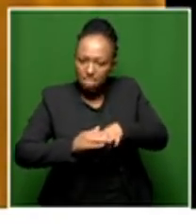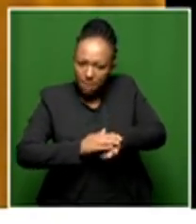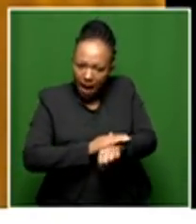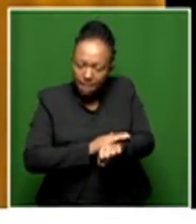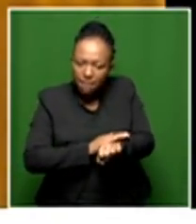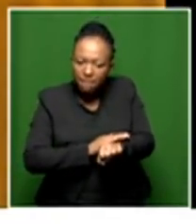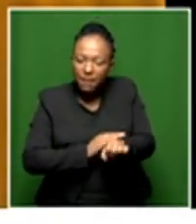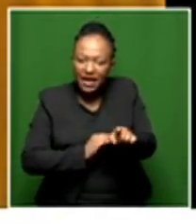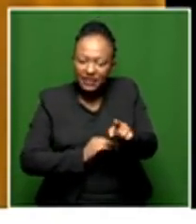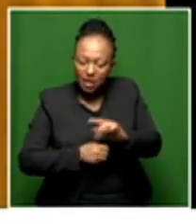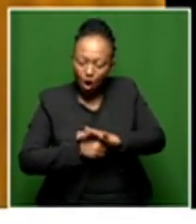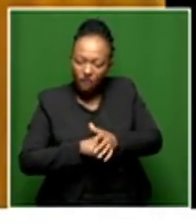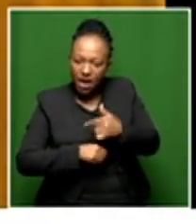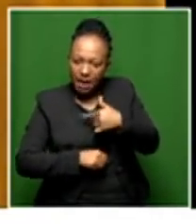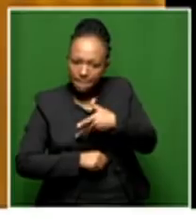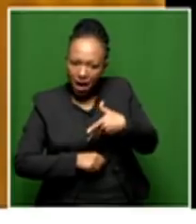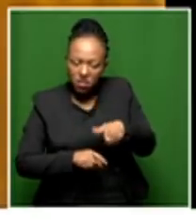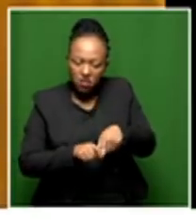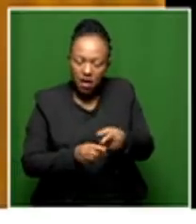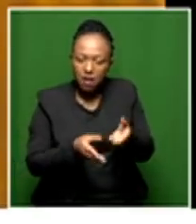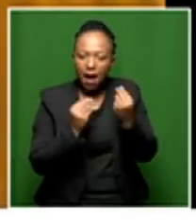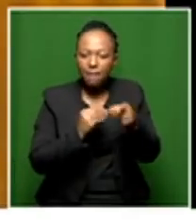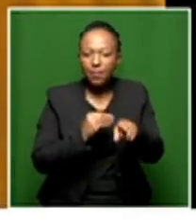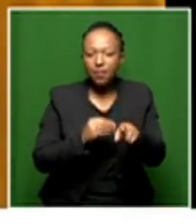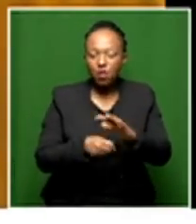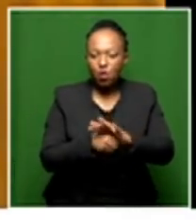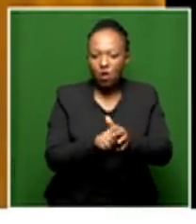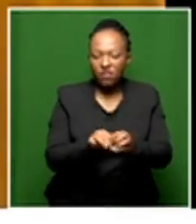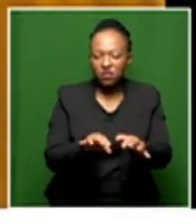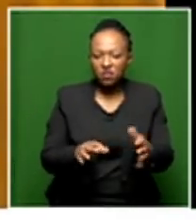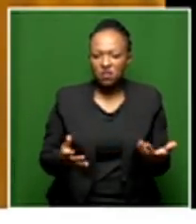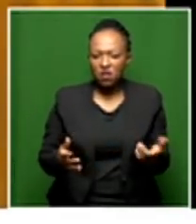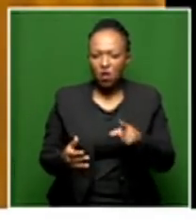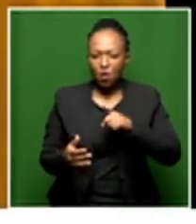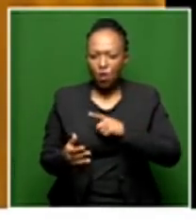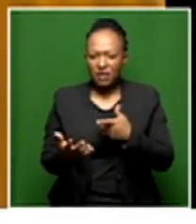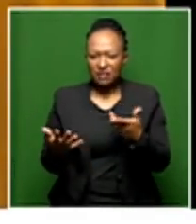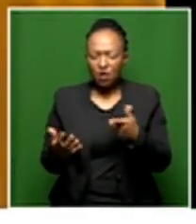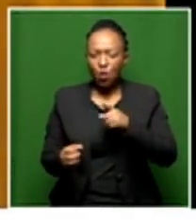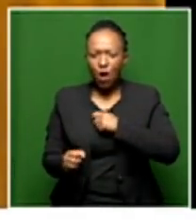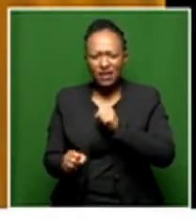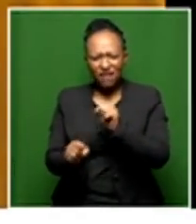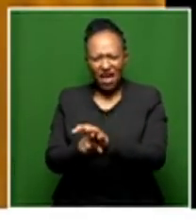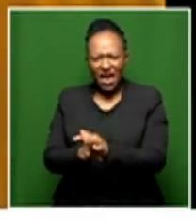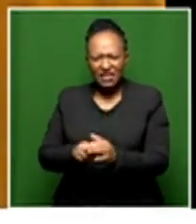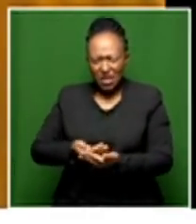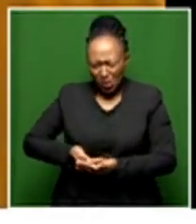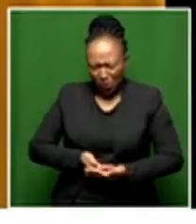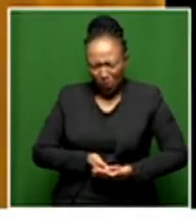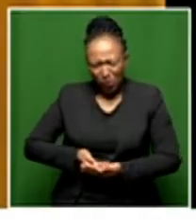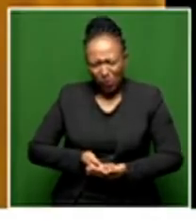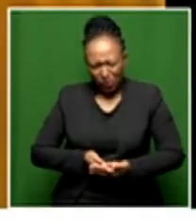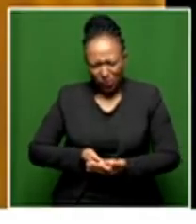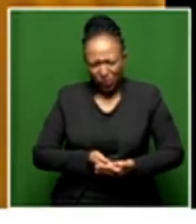they also get COVID. We're not really sure why COVID-19 seems to disproportionately affect the very young in